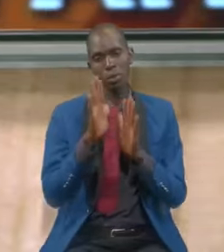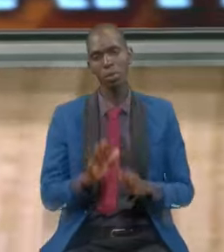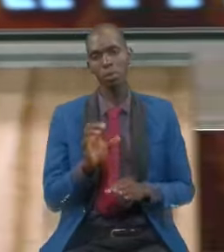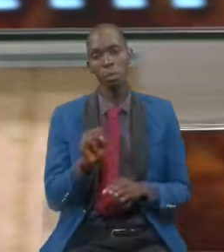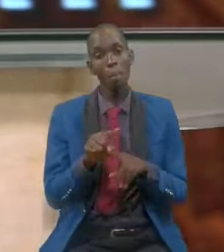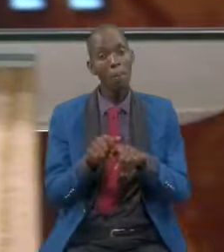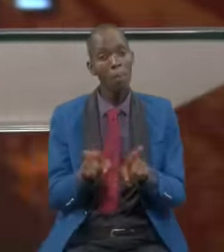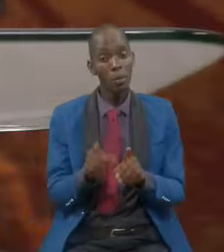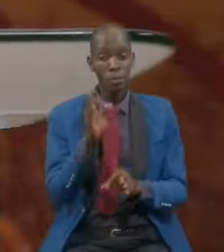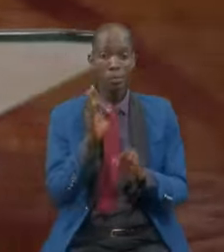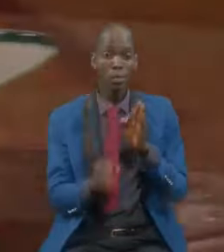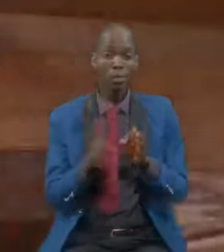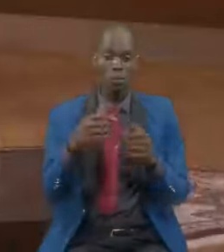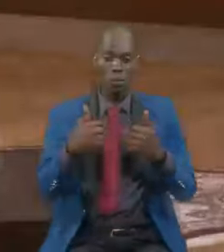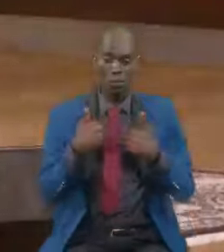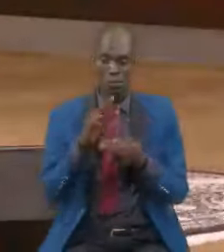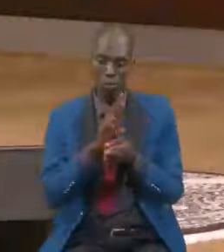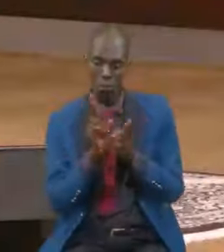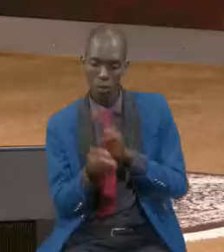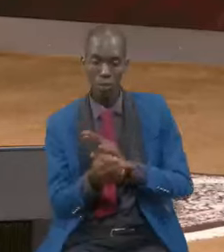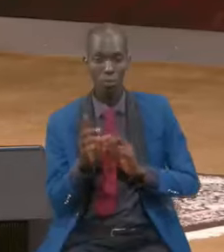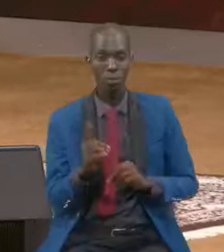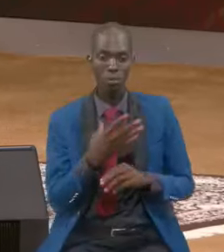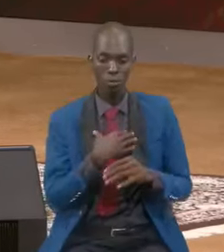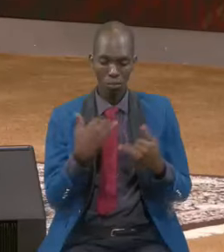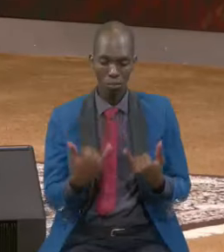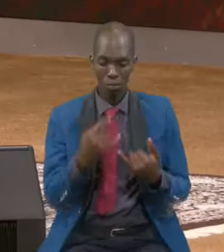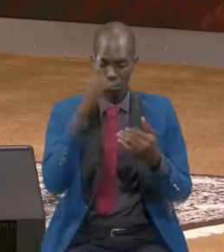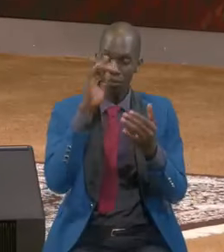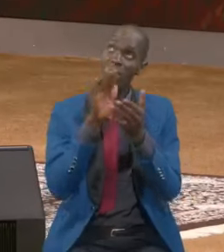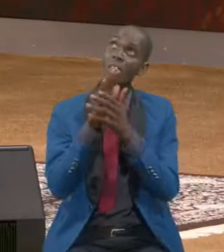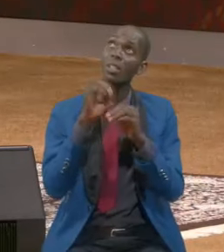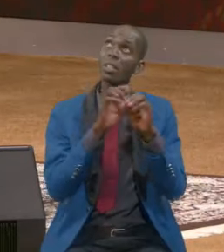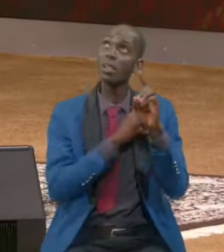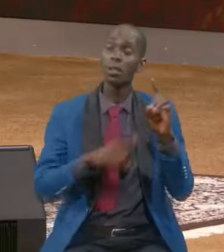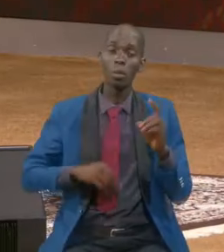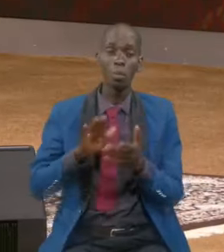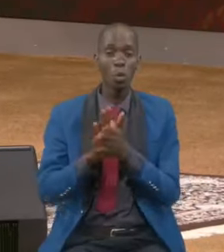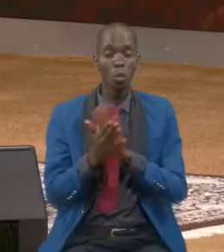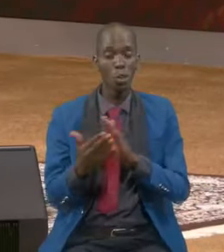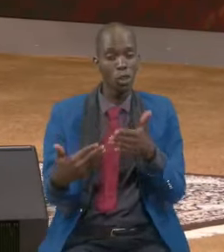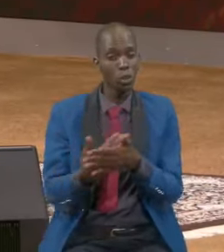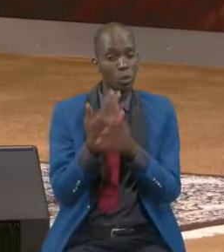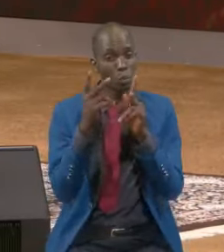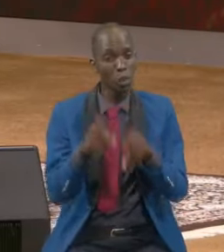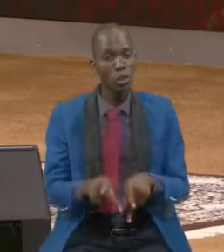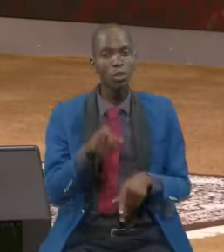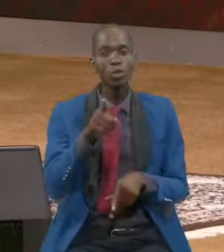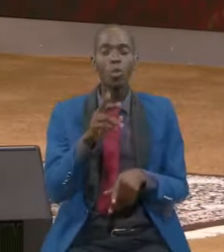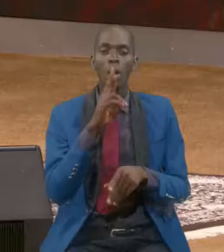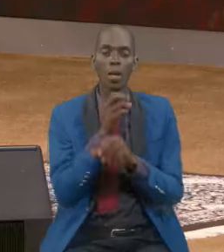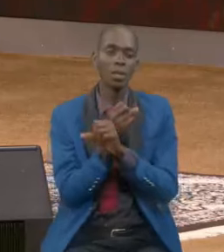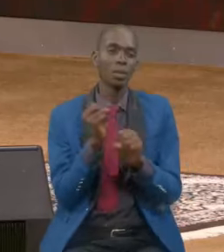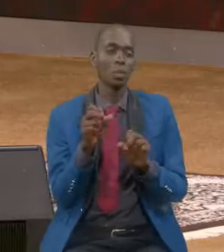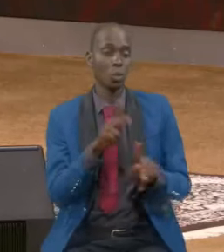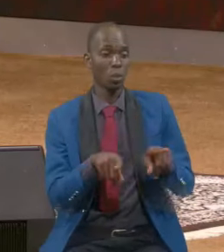you have believed on the Lord, if you have become a new creature in Christ, you are saved. Those are brethren.